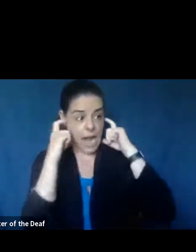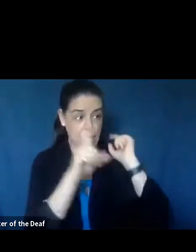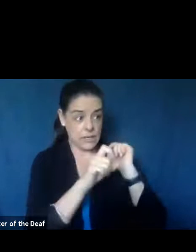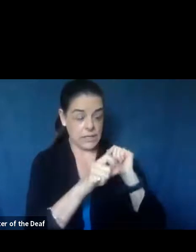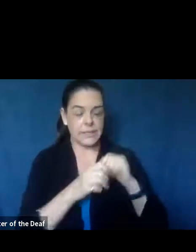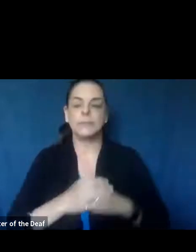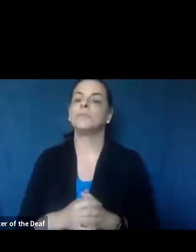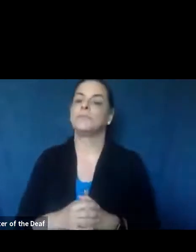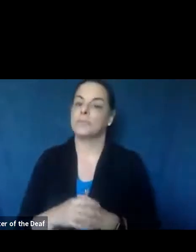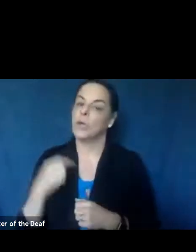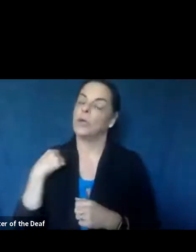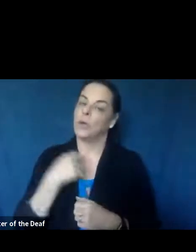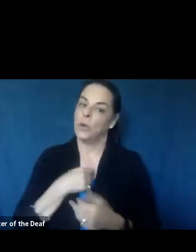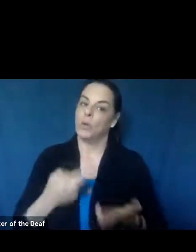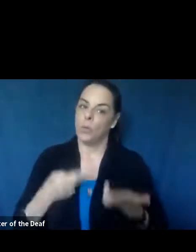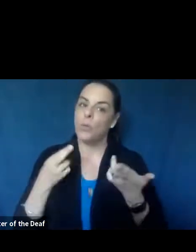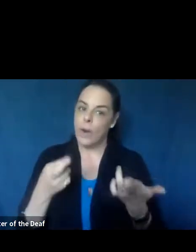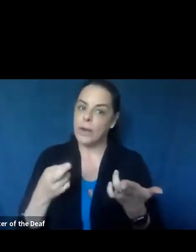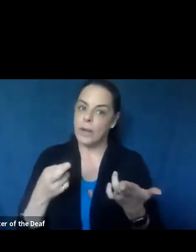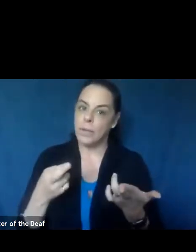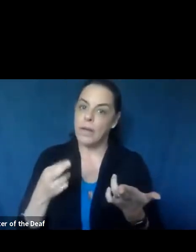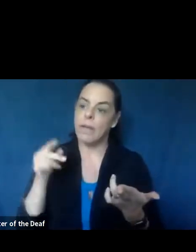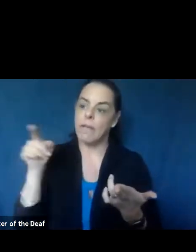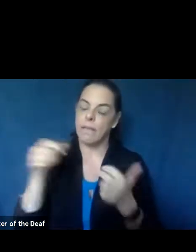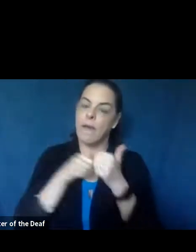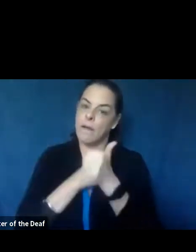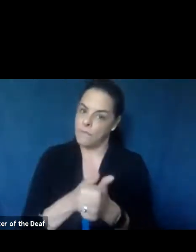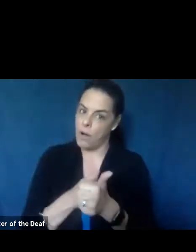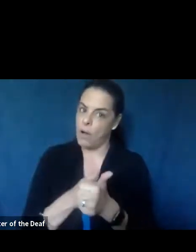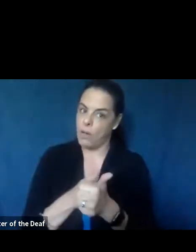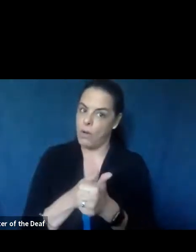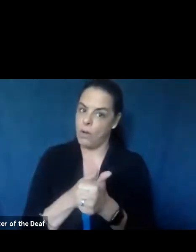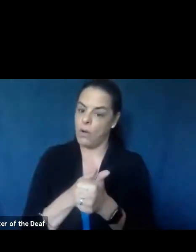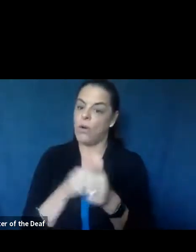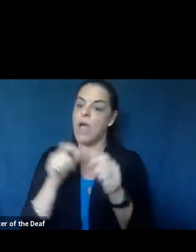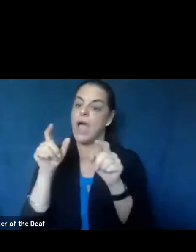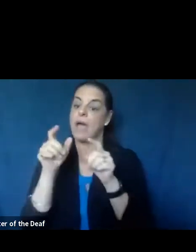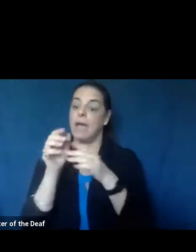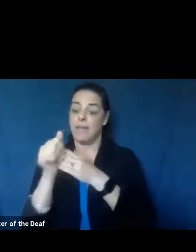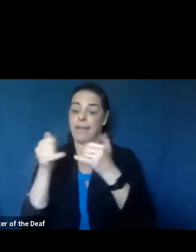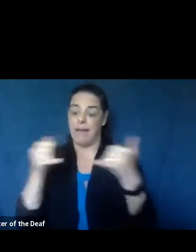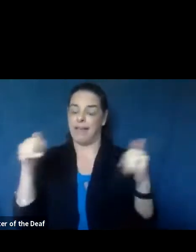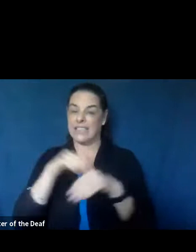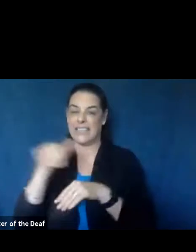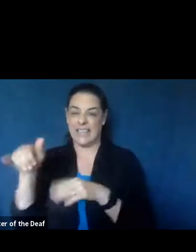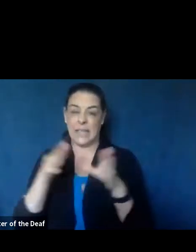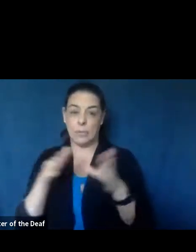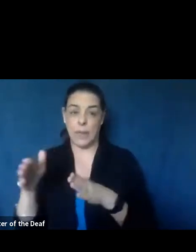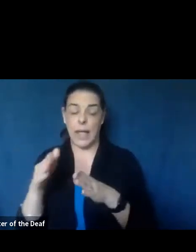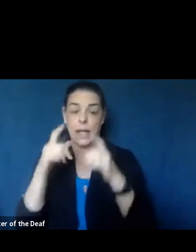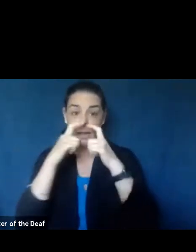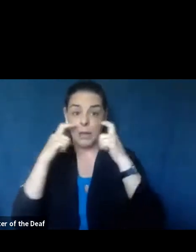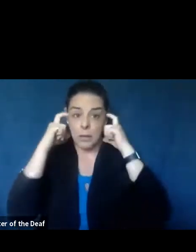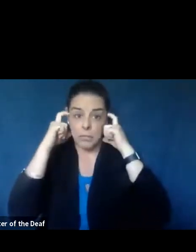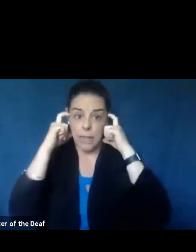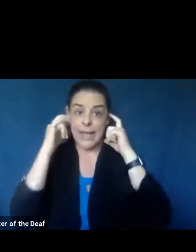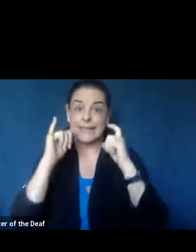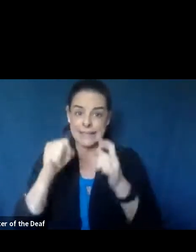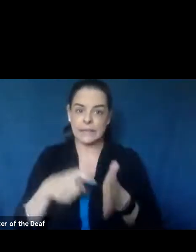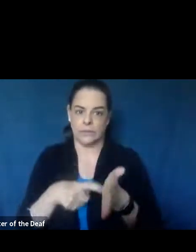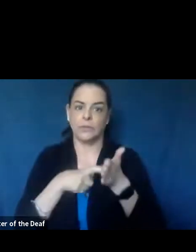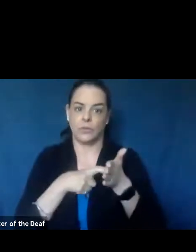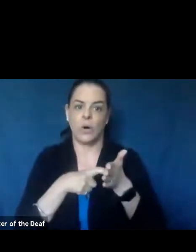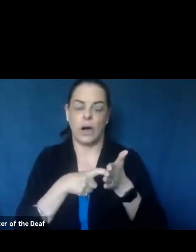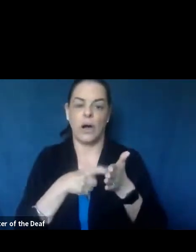We recommend that they follow the guidance as is outlined in the plan. Mask is required for